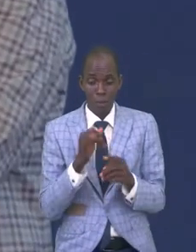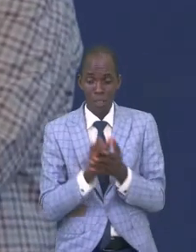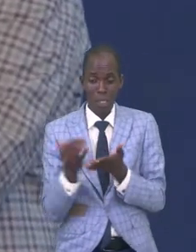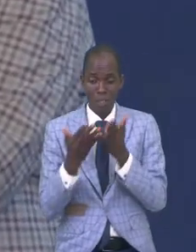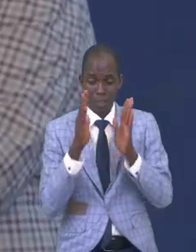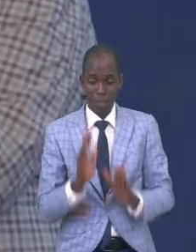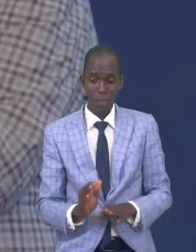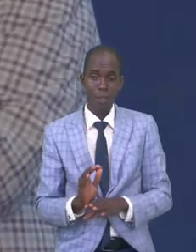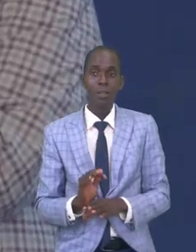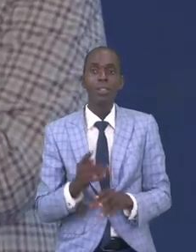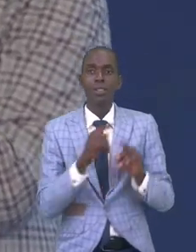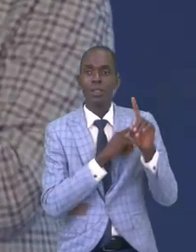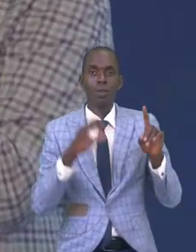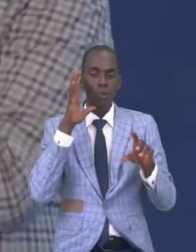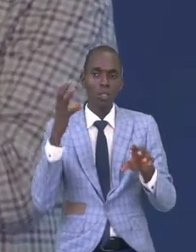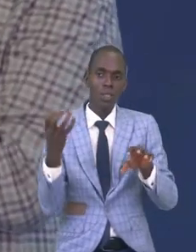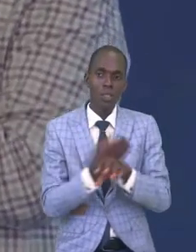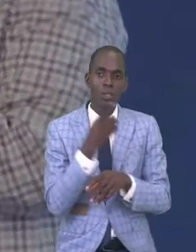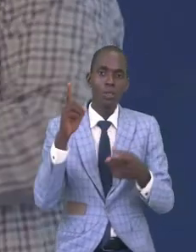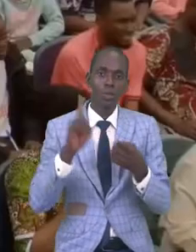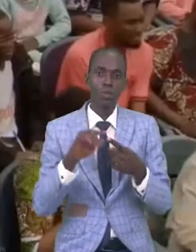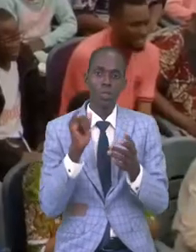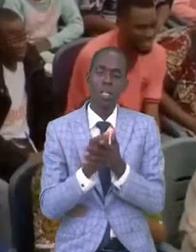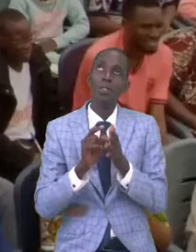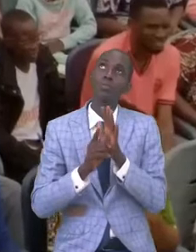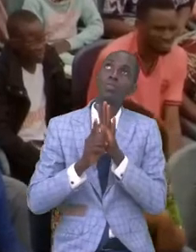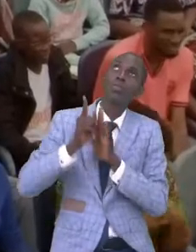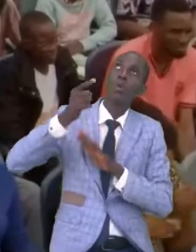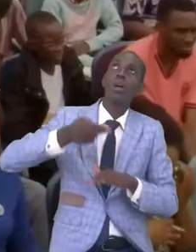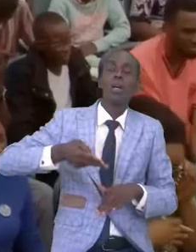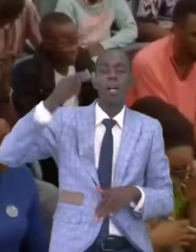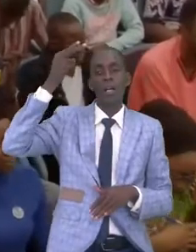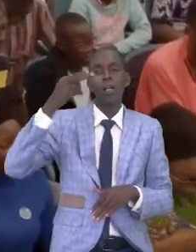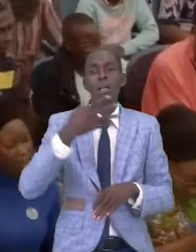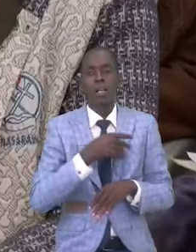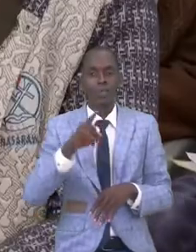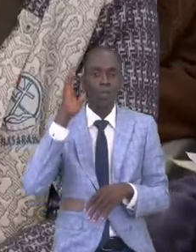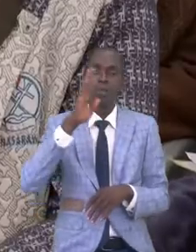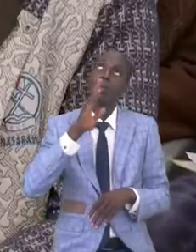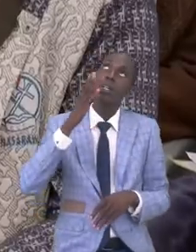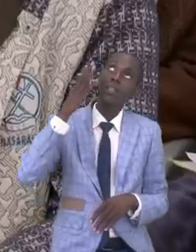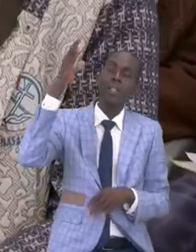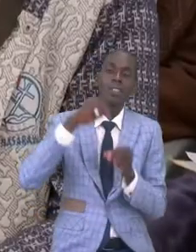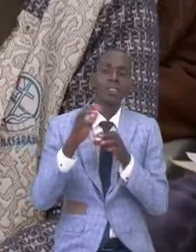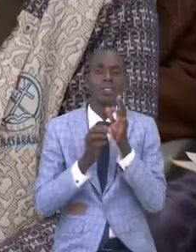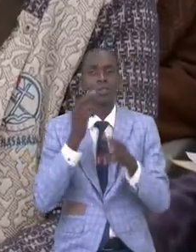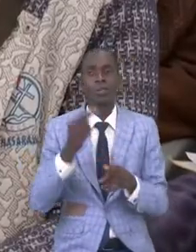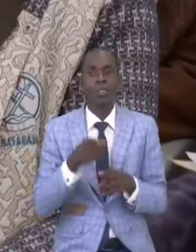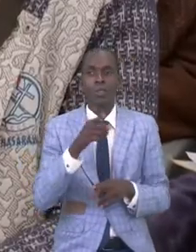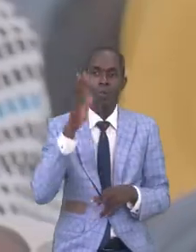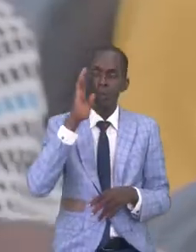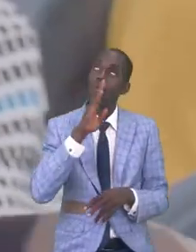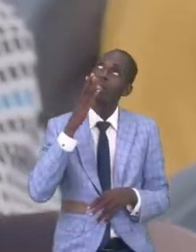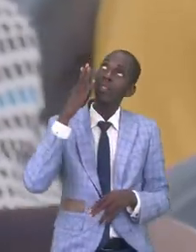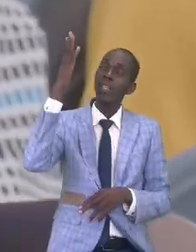will take you to a heroic height. And you will be there. I said you will be